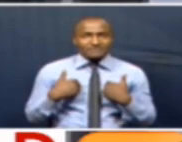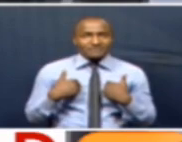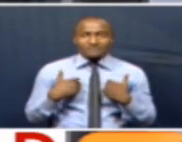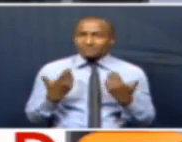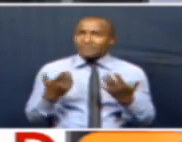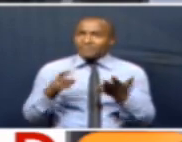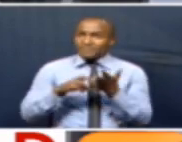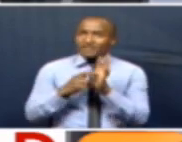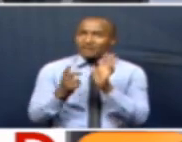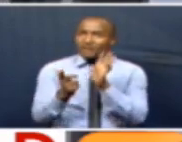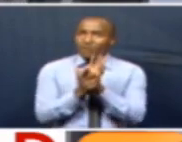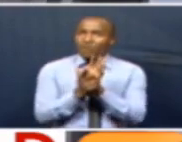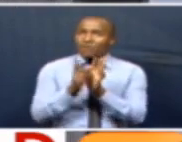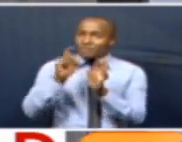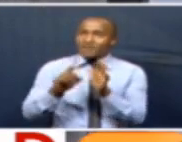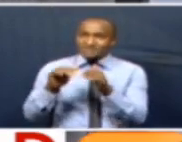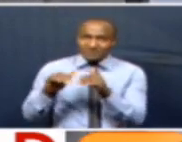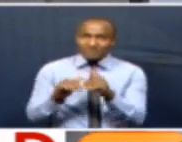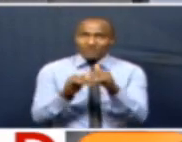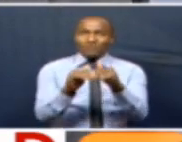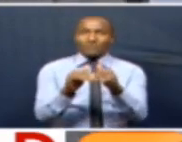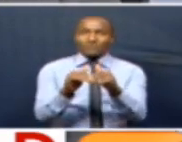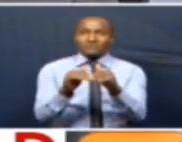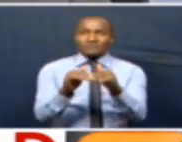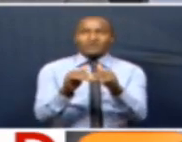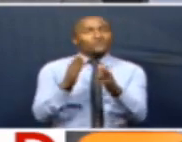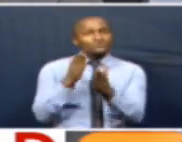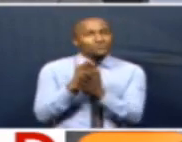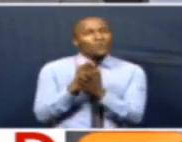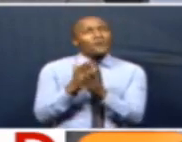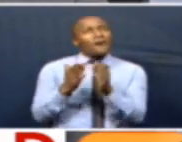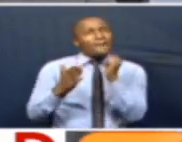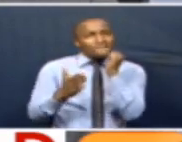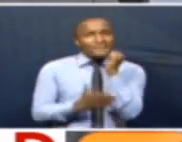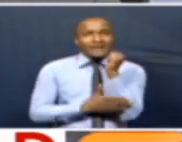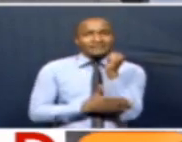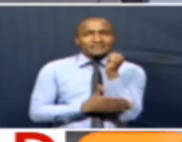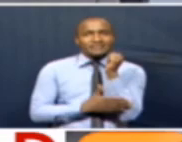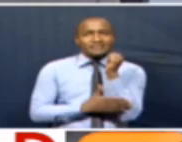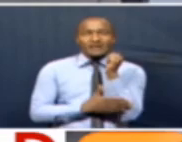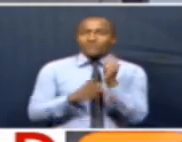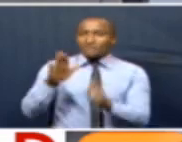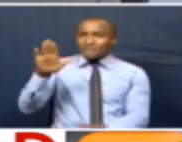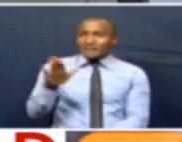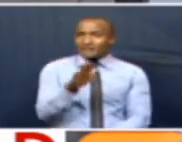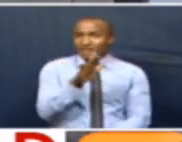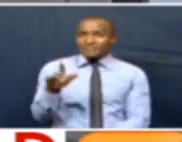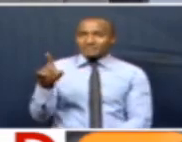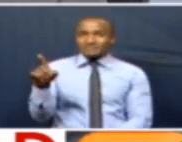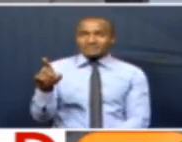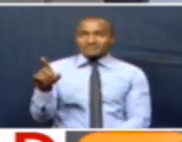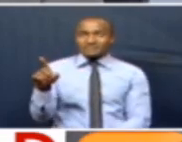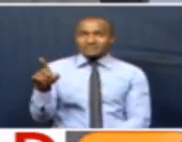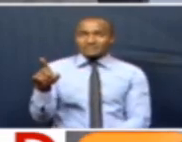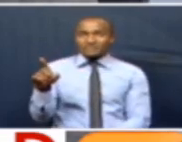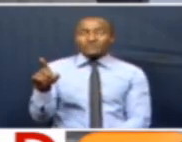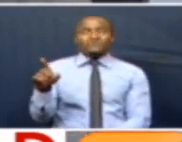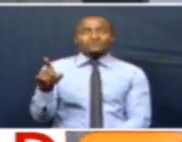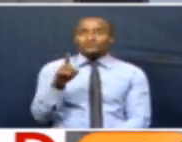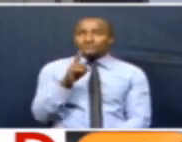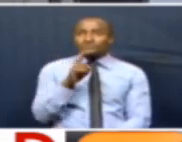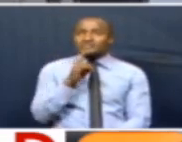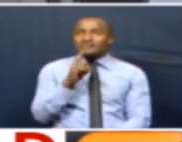law. It is actually in bad taste, even for parliament, to appreciate that they